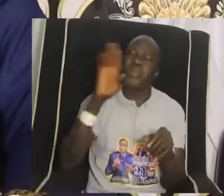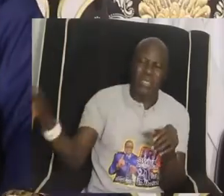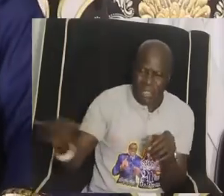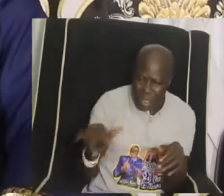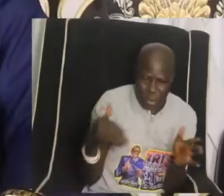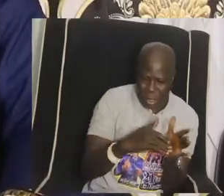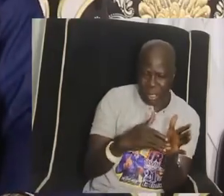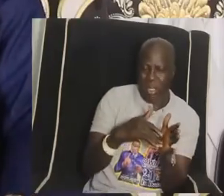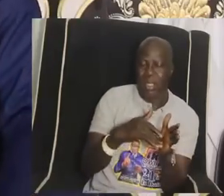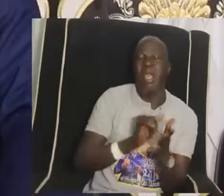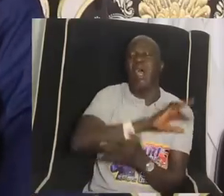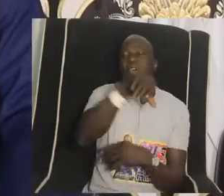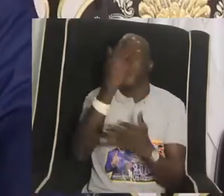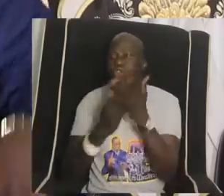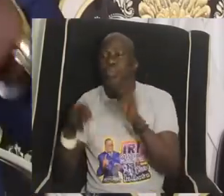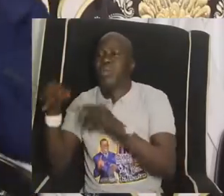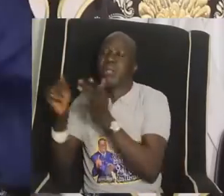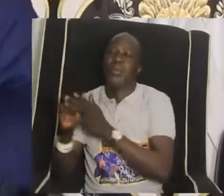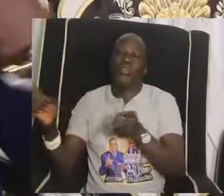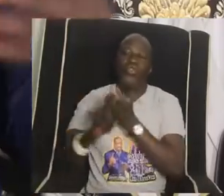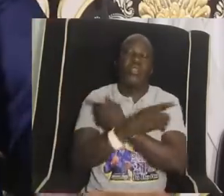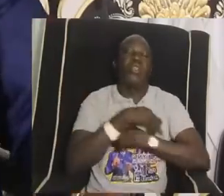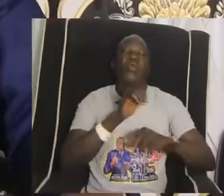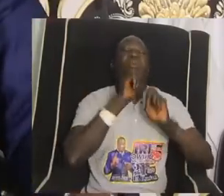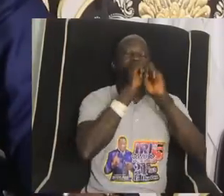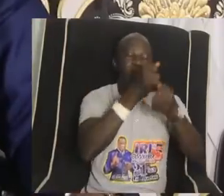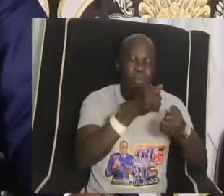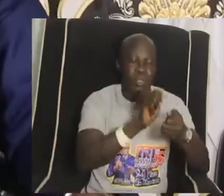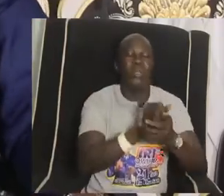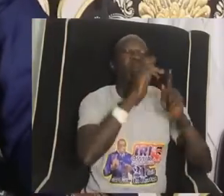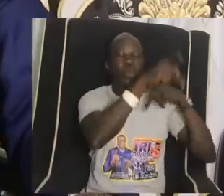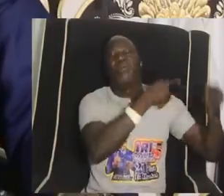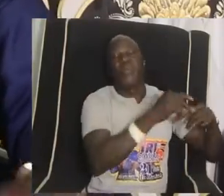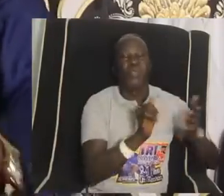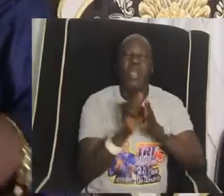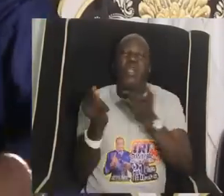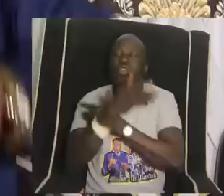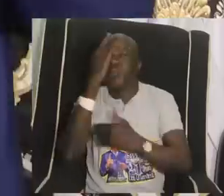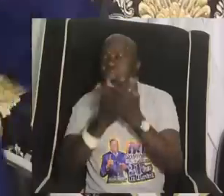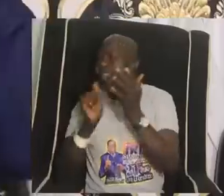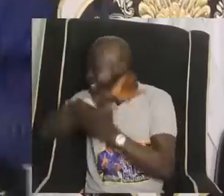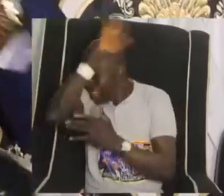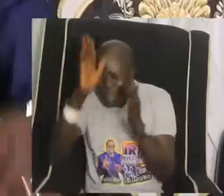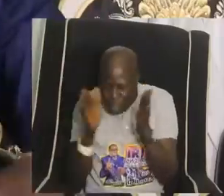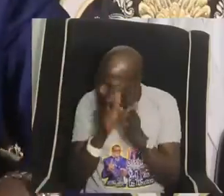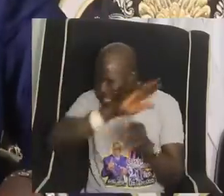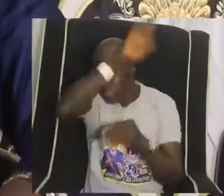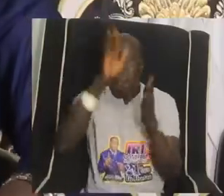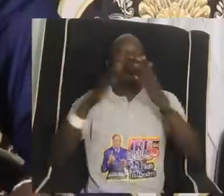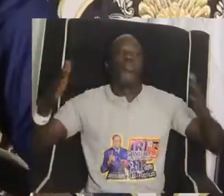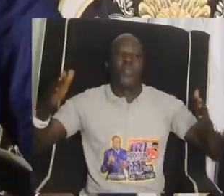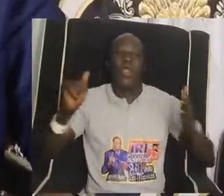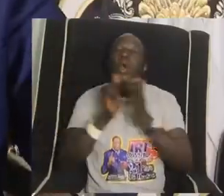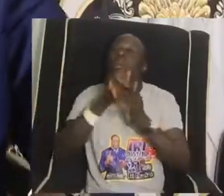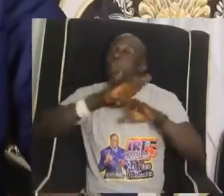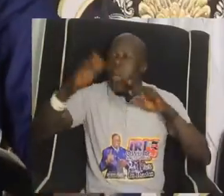can't do it and your life will remain the same. I want come what there are some people that will still bless the prophet. You should not say it's too small.